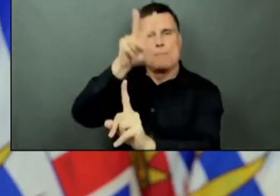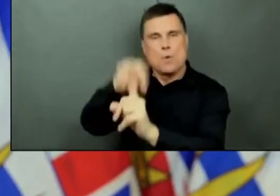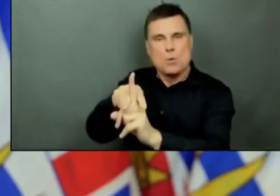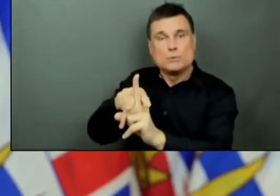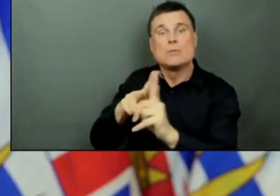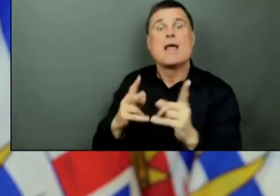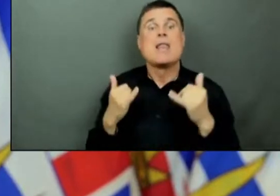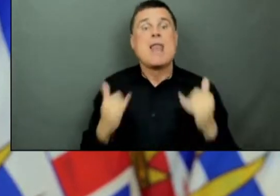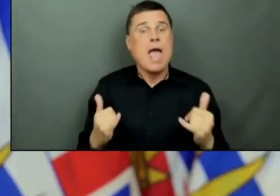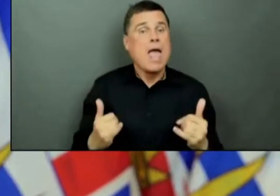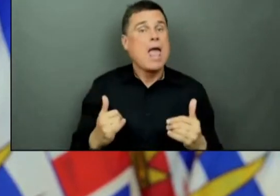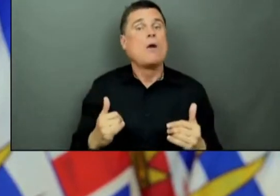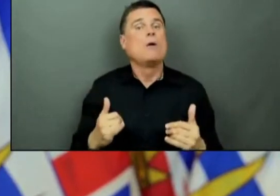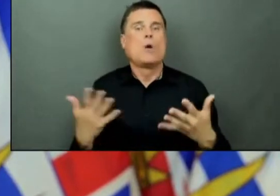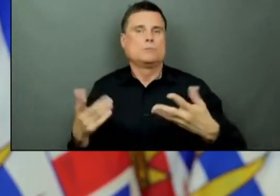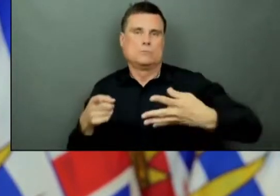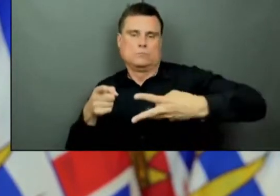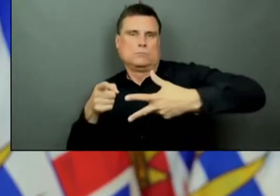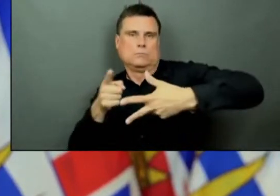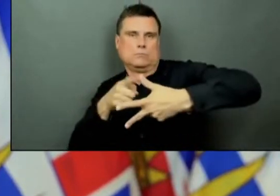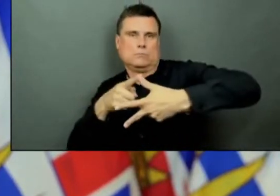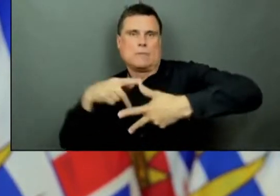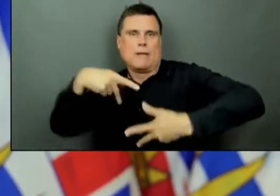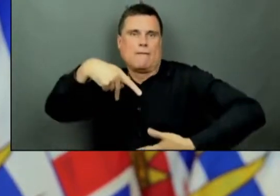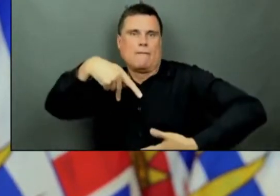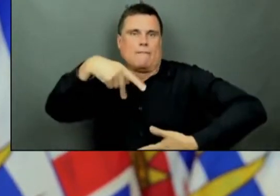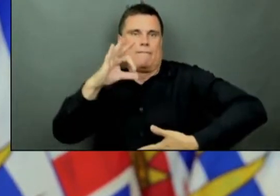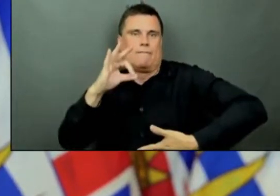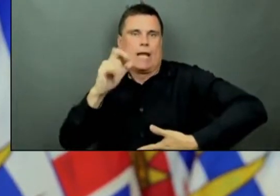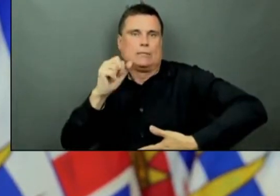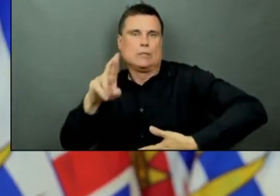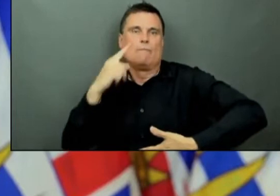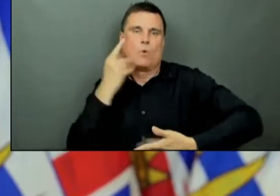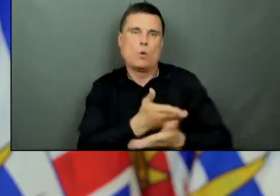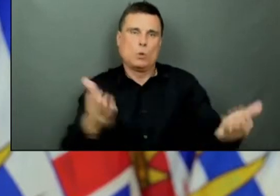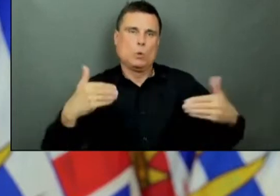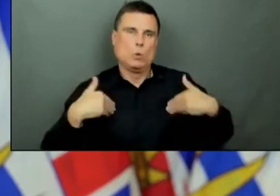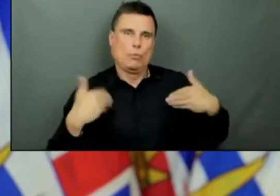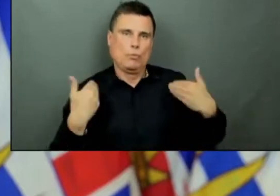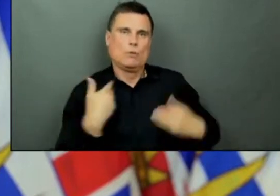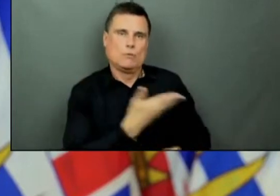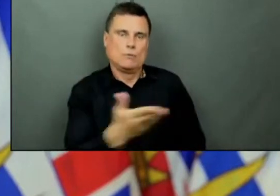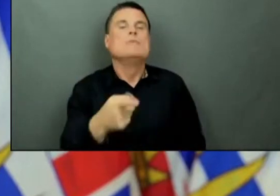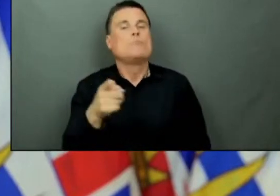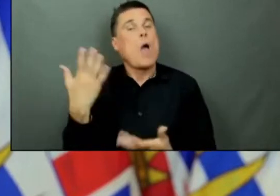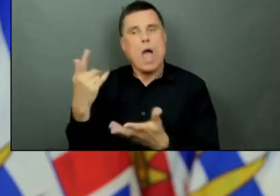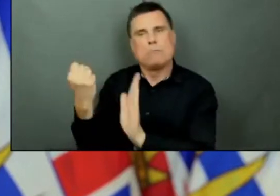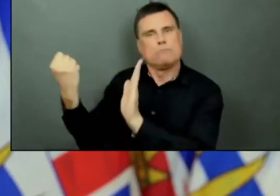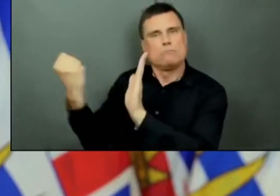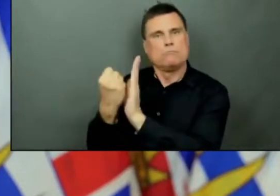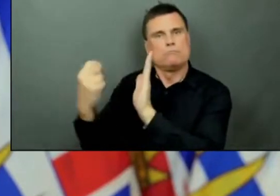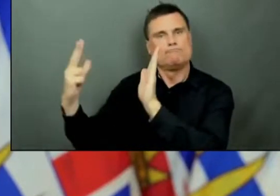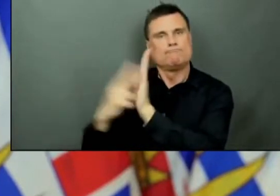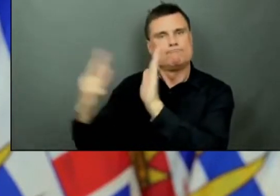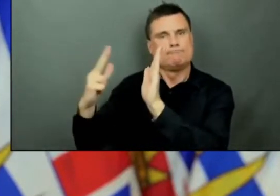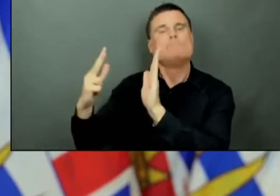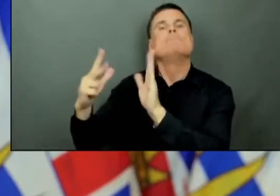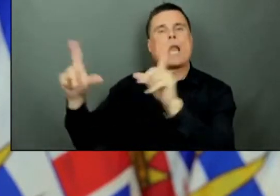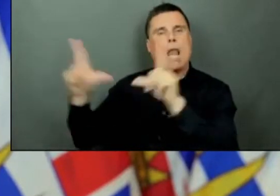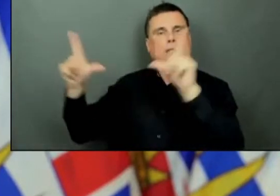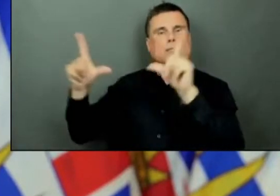down to age 12. We are expecting that the Moderna vaccine, they have been doing trials in younger